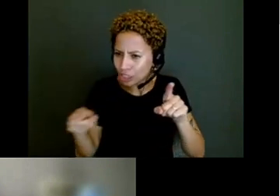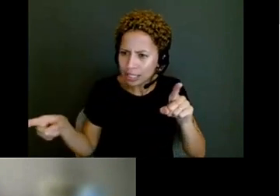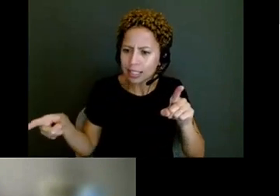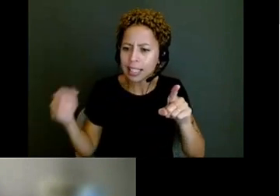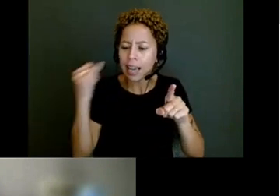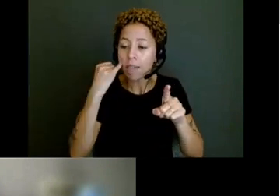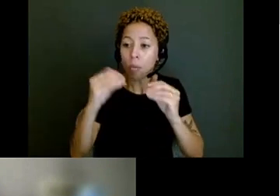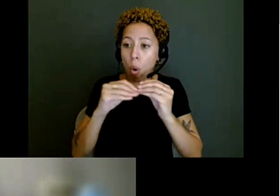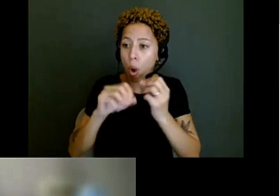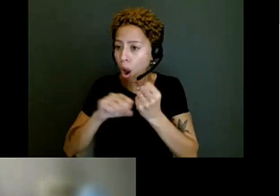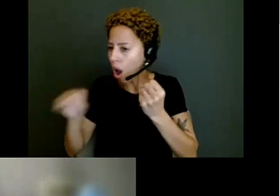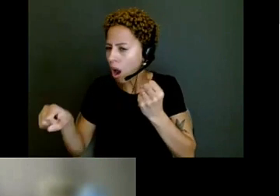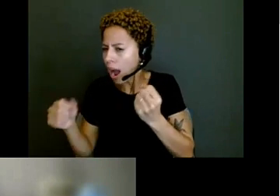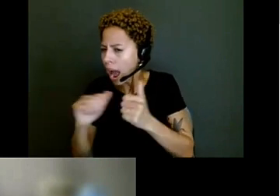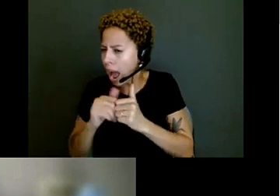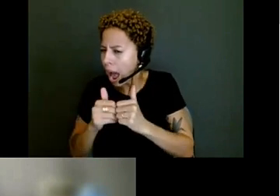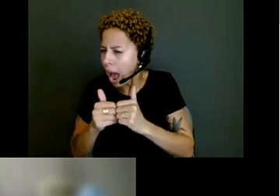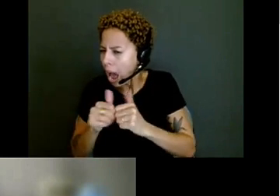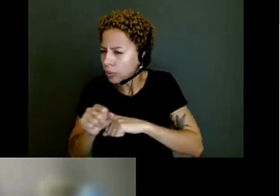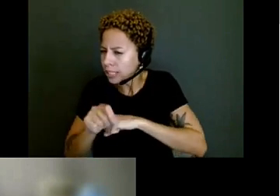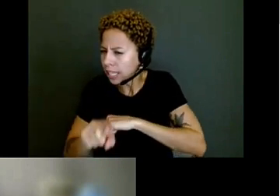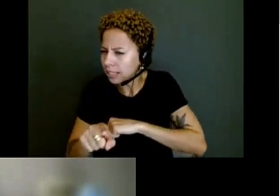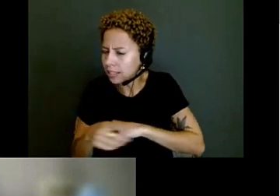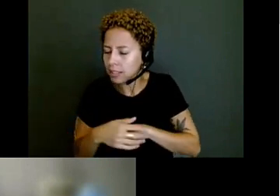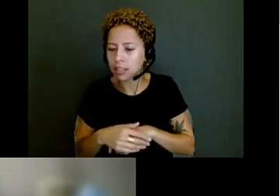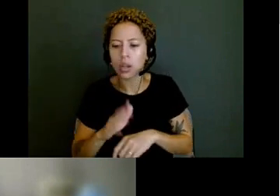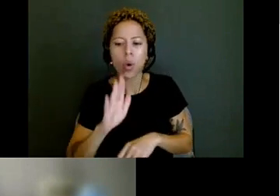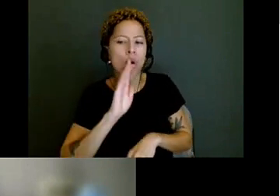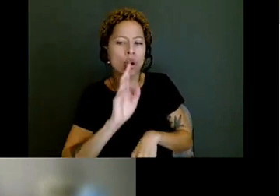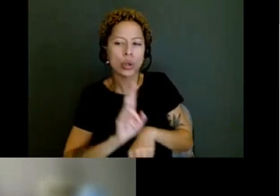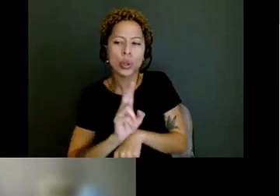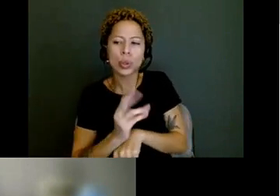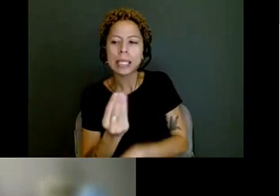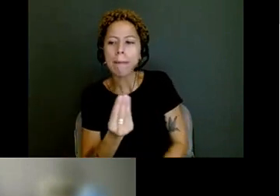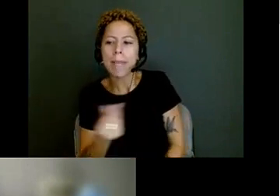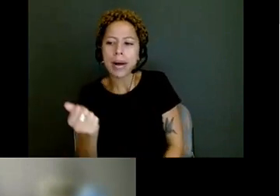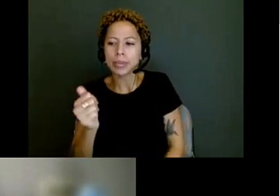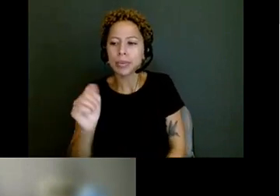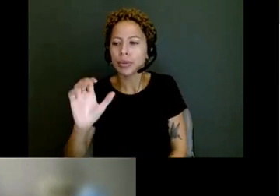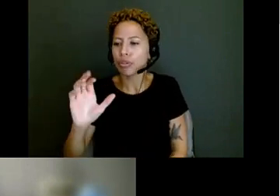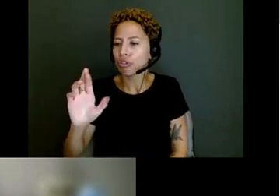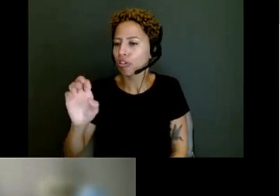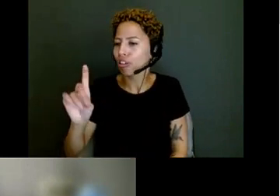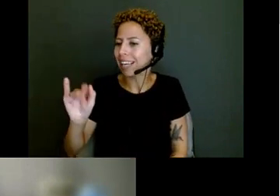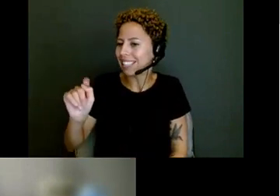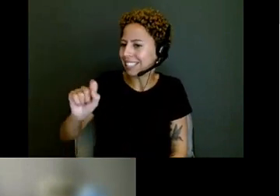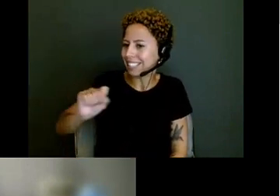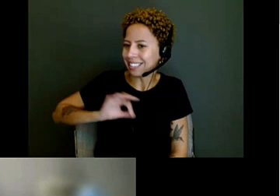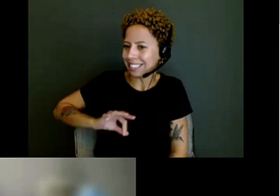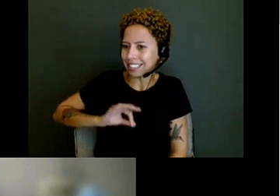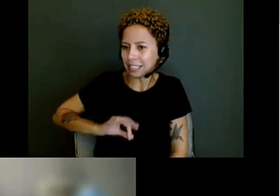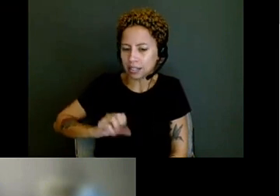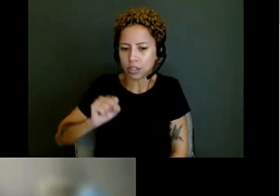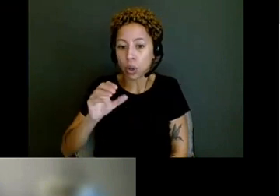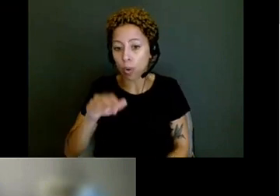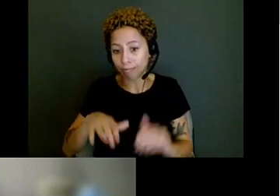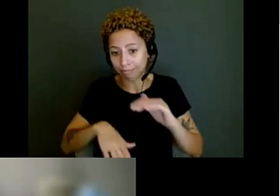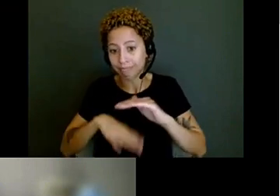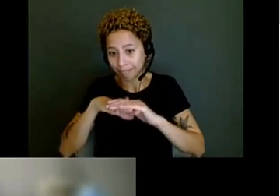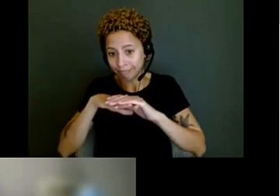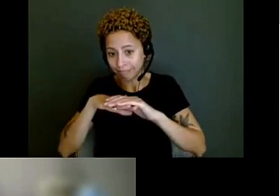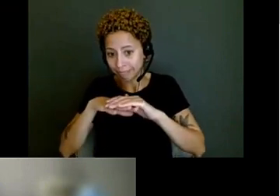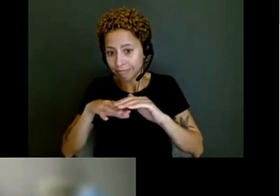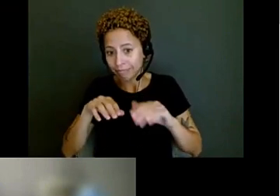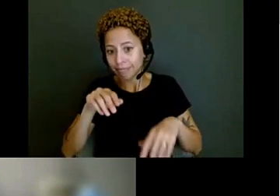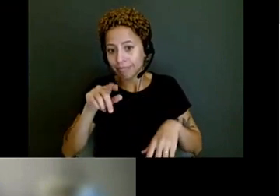longer? Yeah, so it'll use multiple credits, and this is what this will display. Okay, so this is what you'll see: 0 characters, 0 text credits, 160 characters